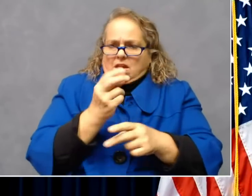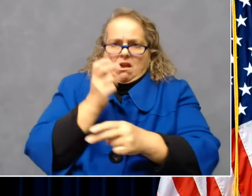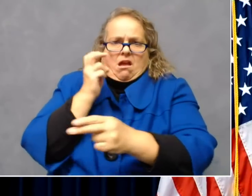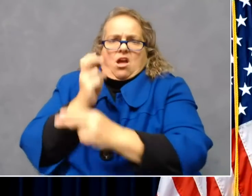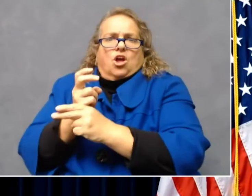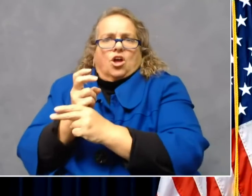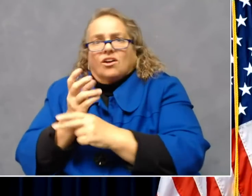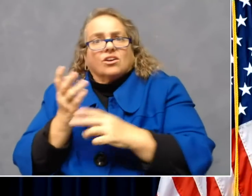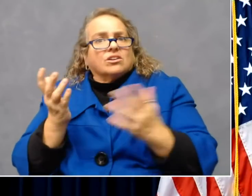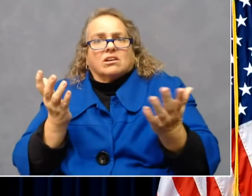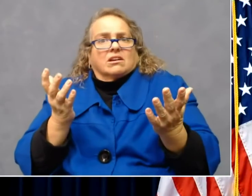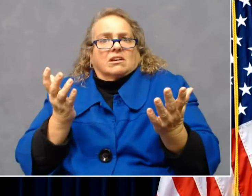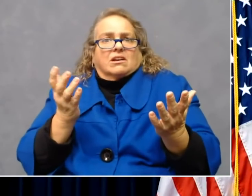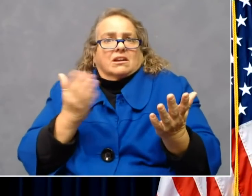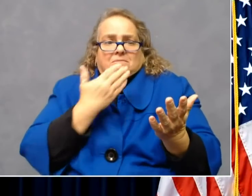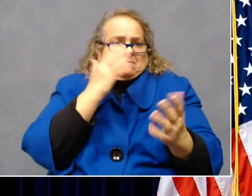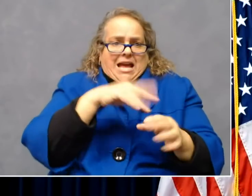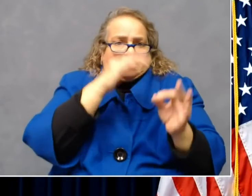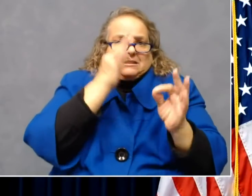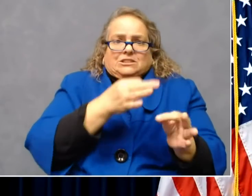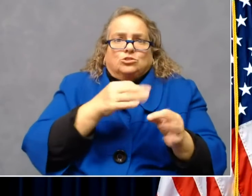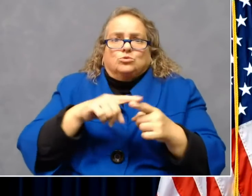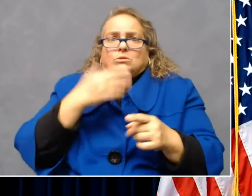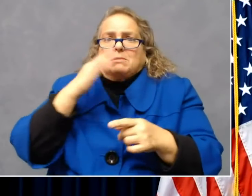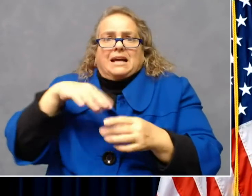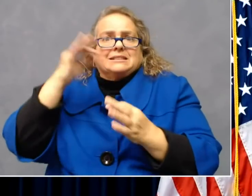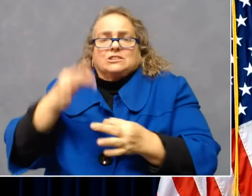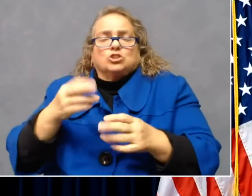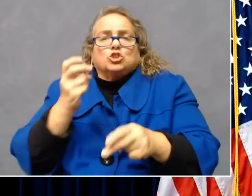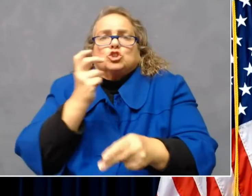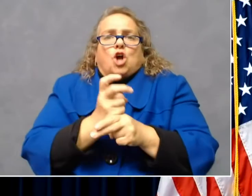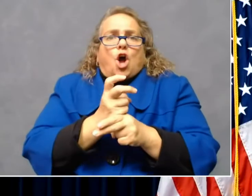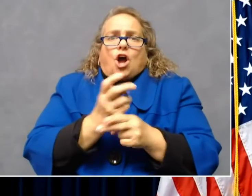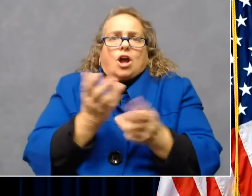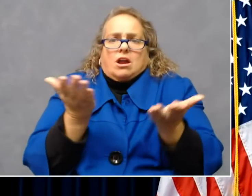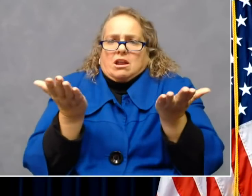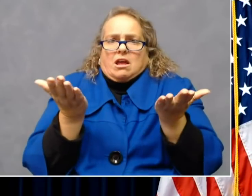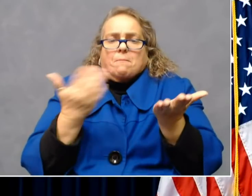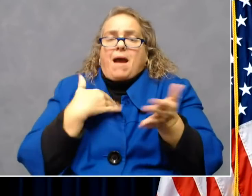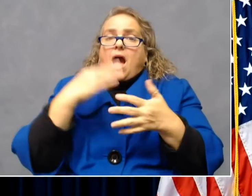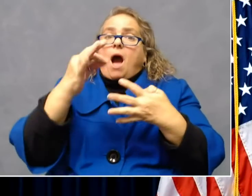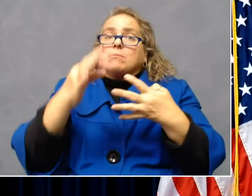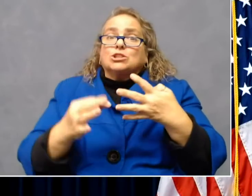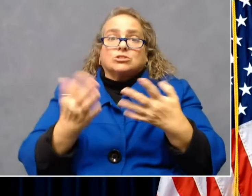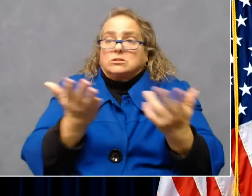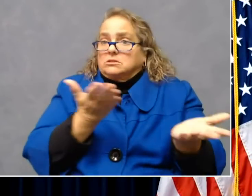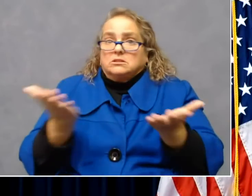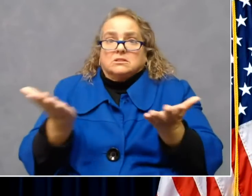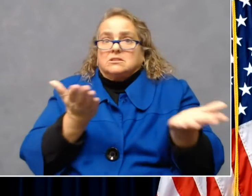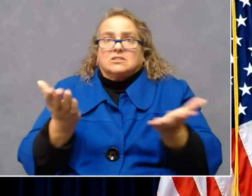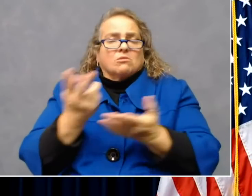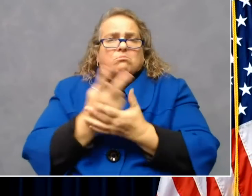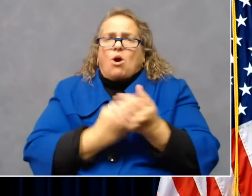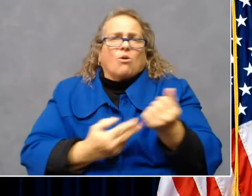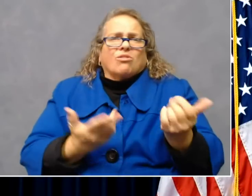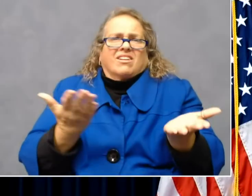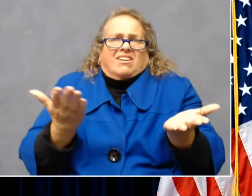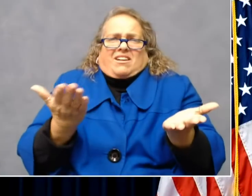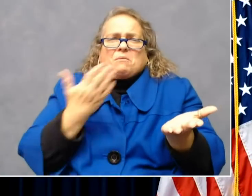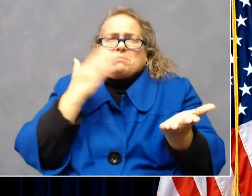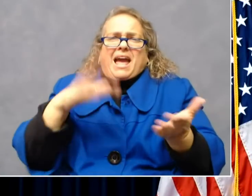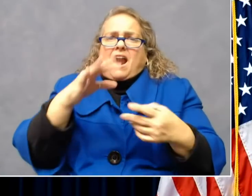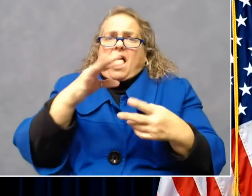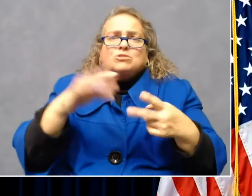those decisions are between bad options and bad options. Most of those who state lawmakers who